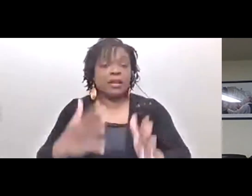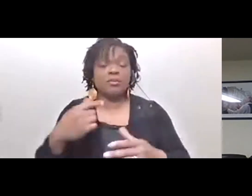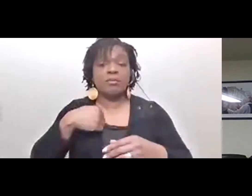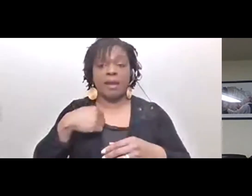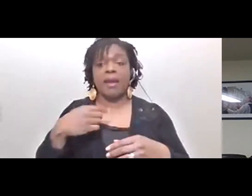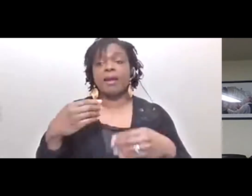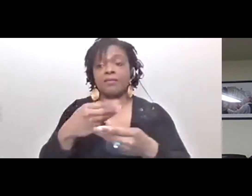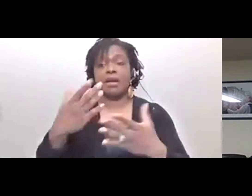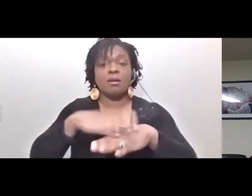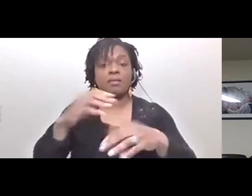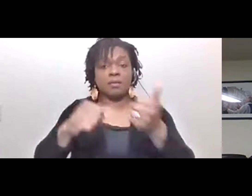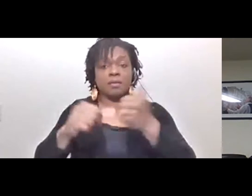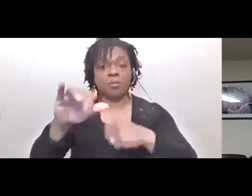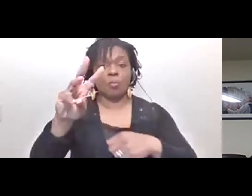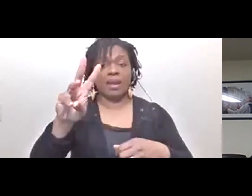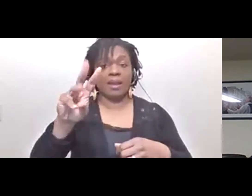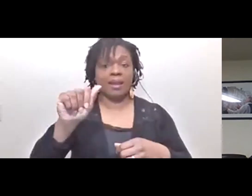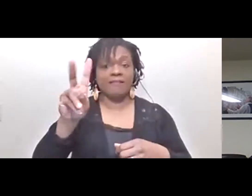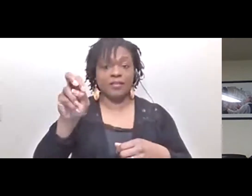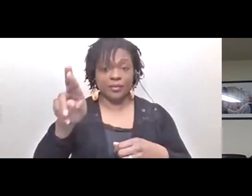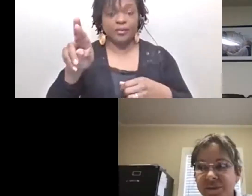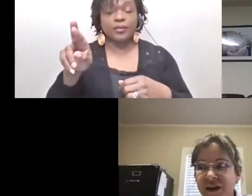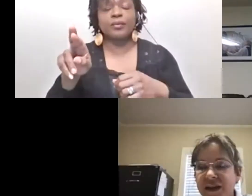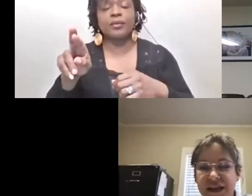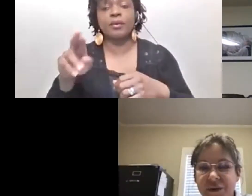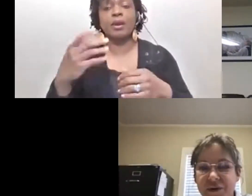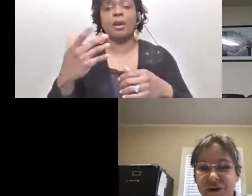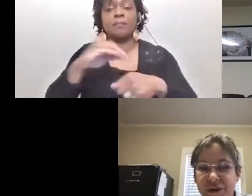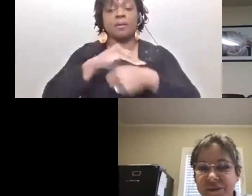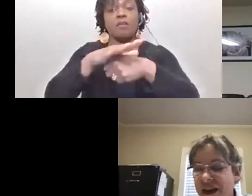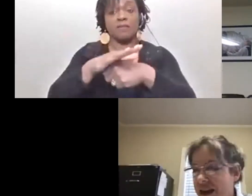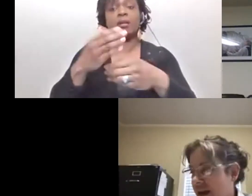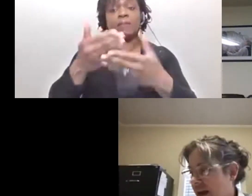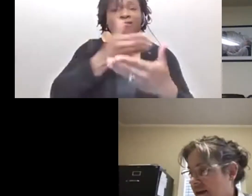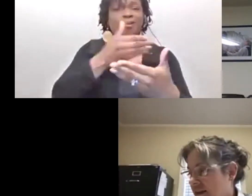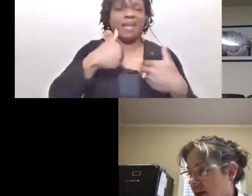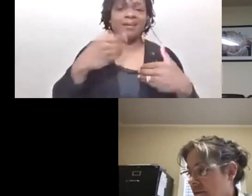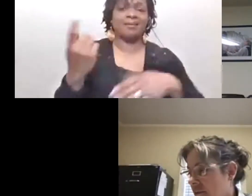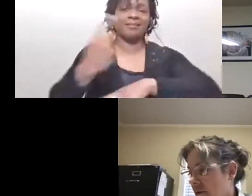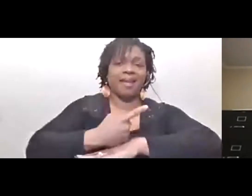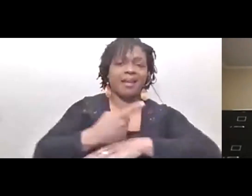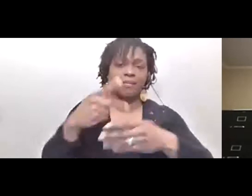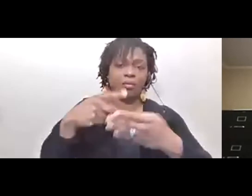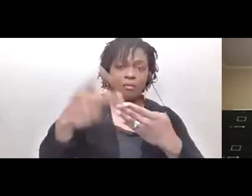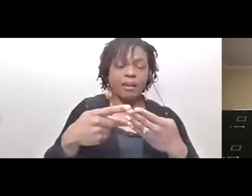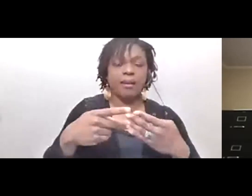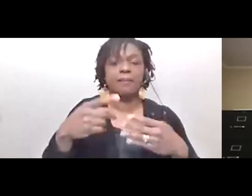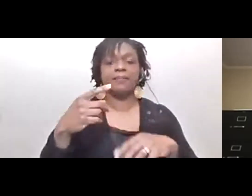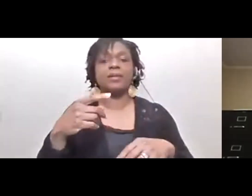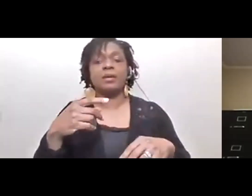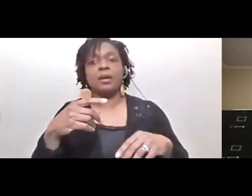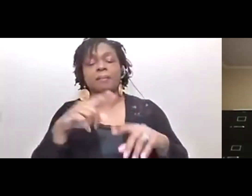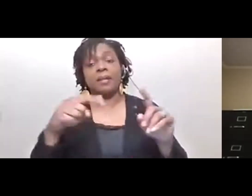and also before COVID, we had a day program. And I'm